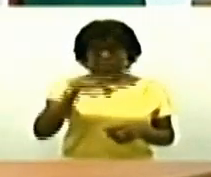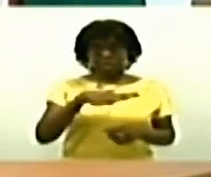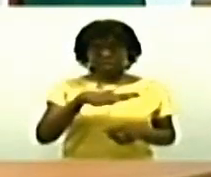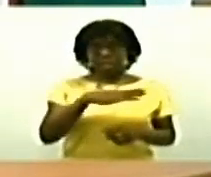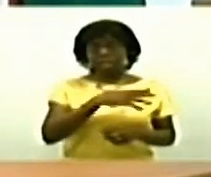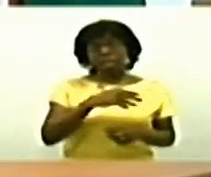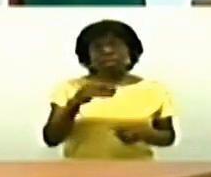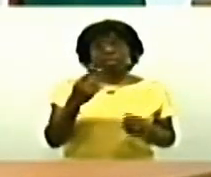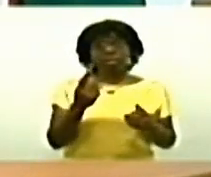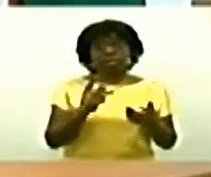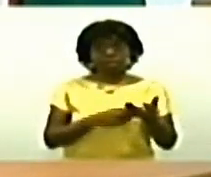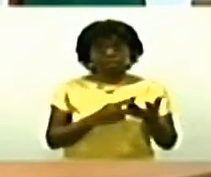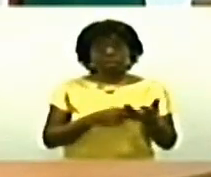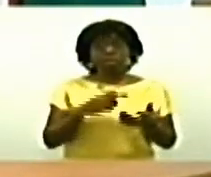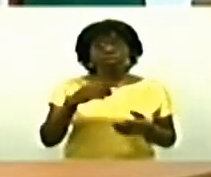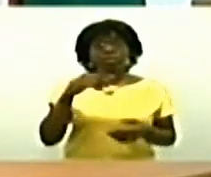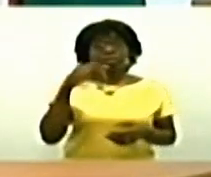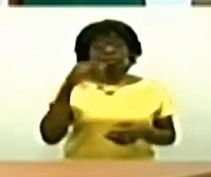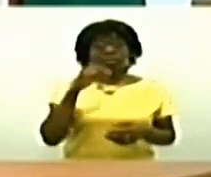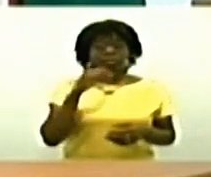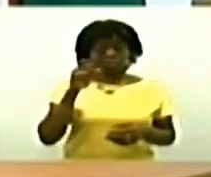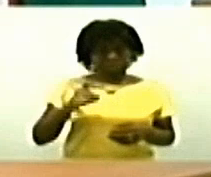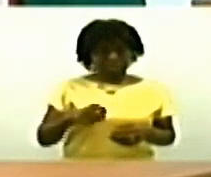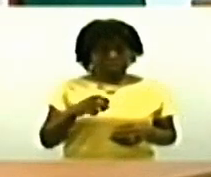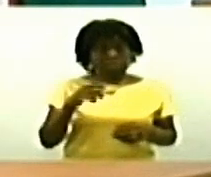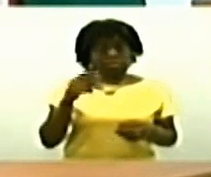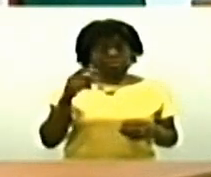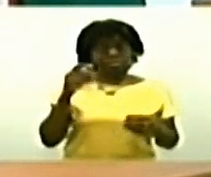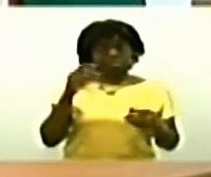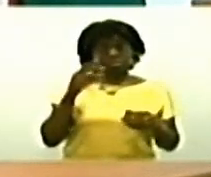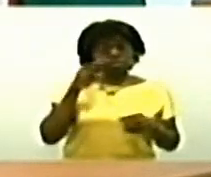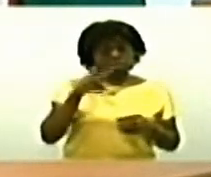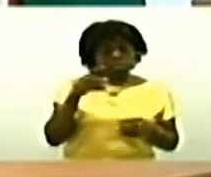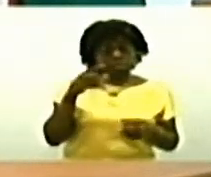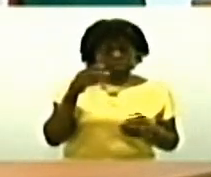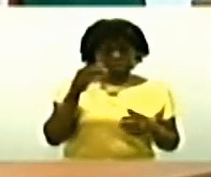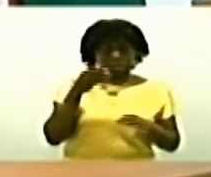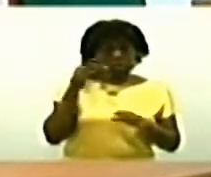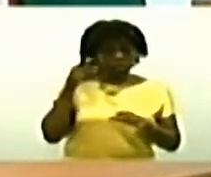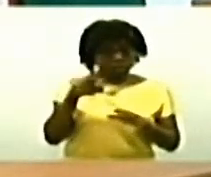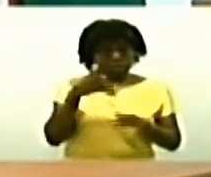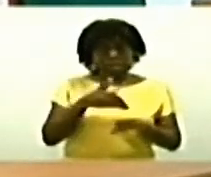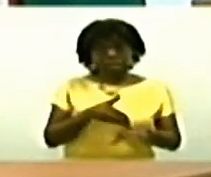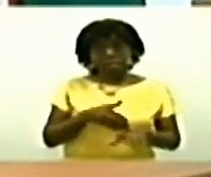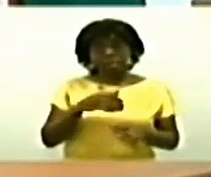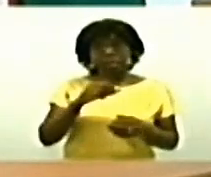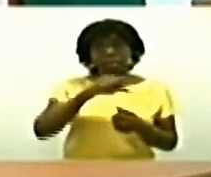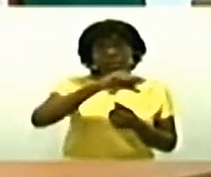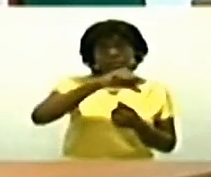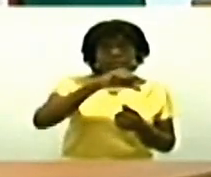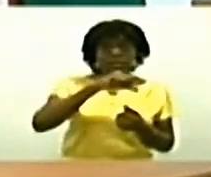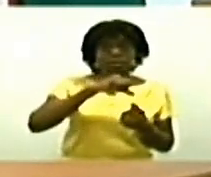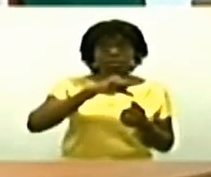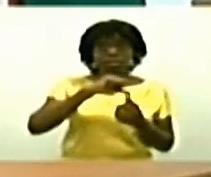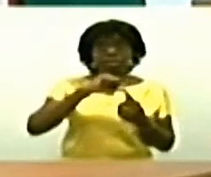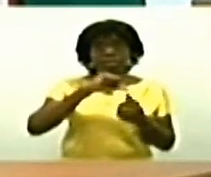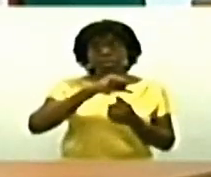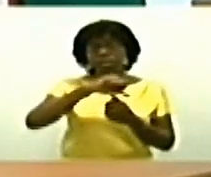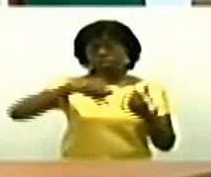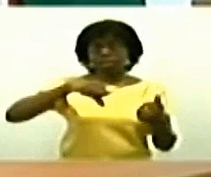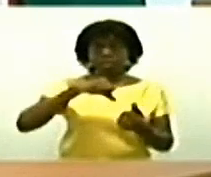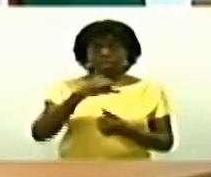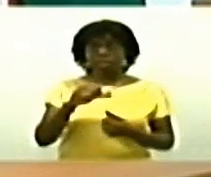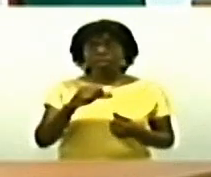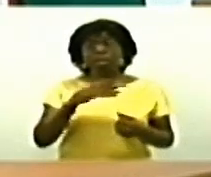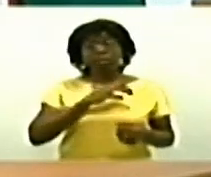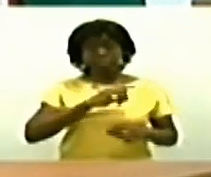it is something that we have to address sociologically, and it's something that we have addressed together. But I am